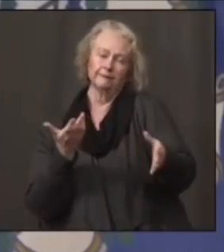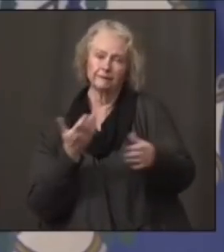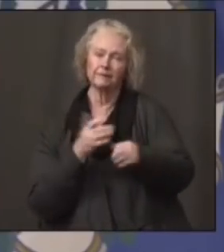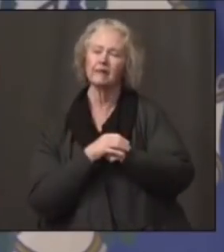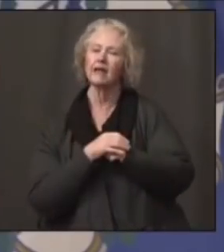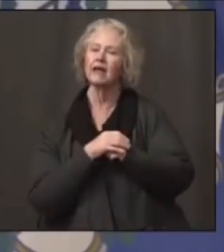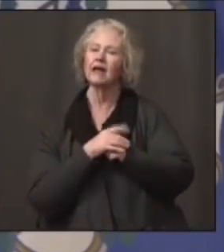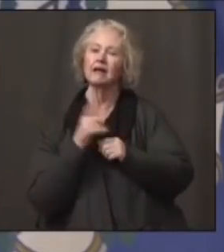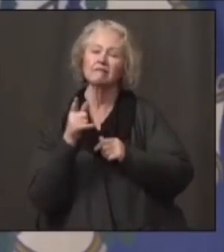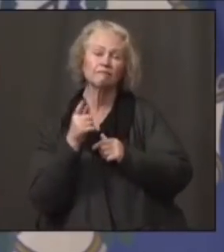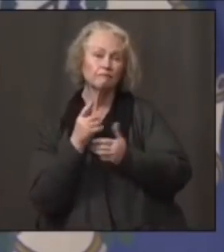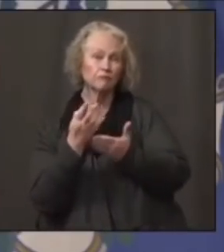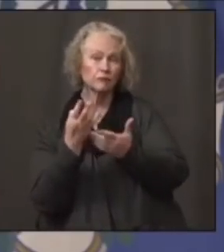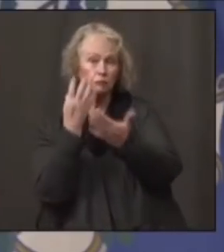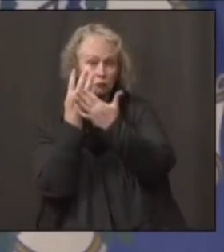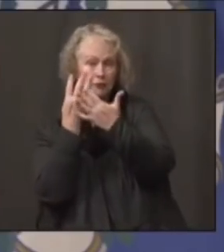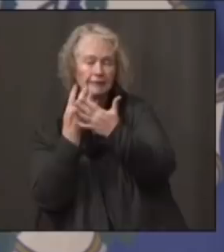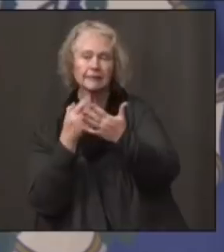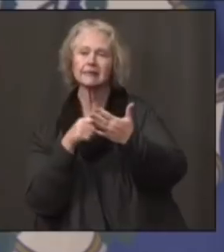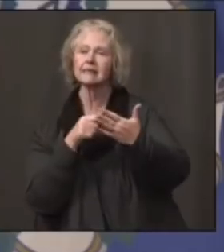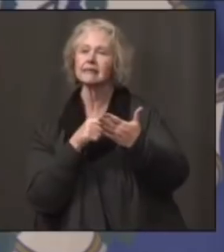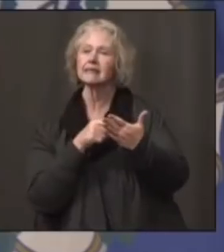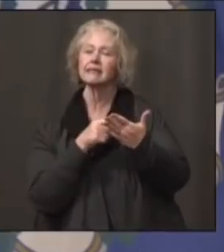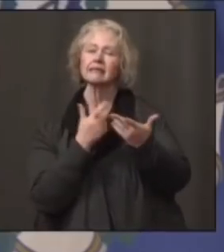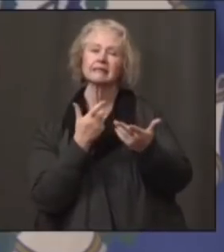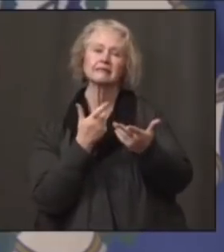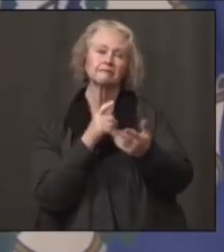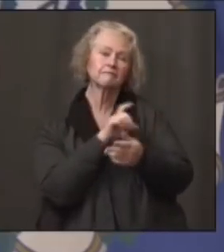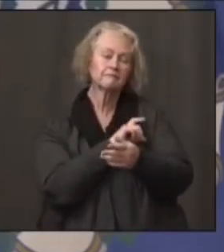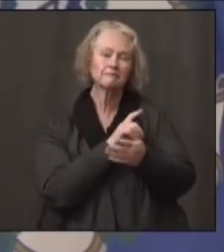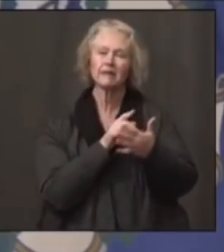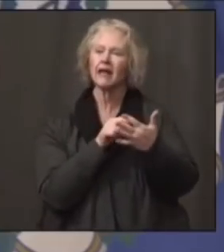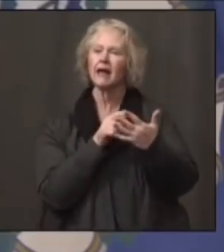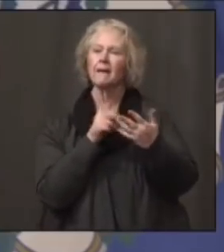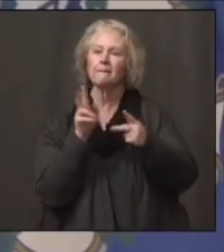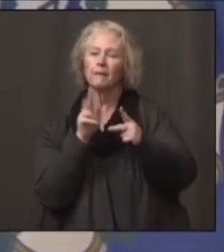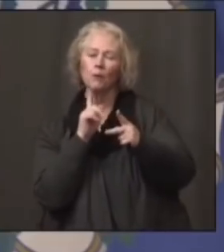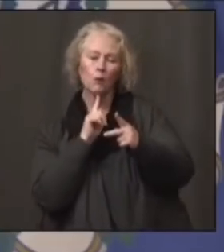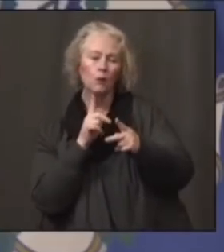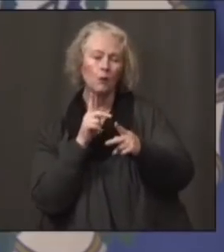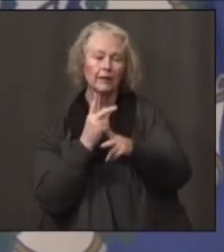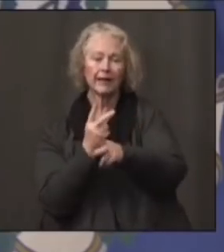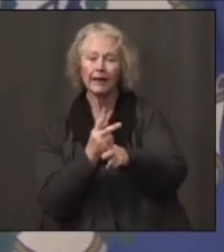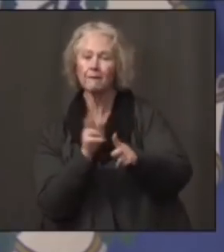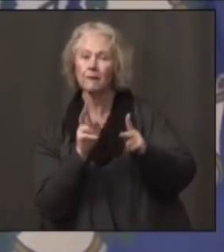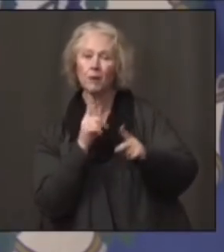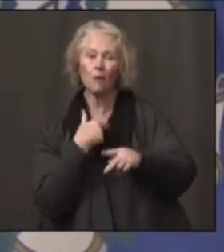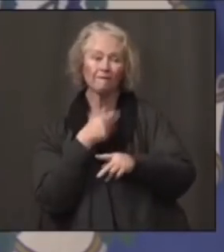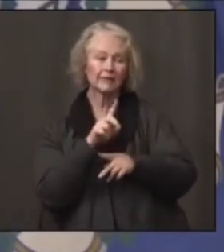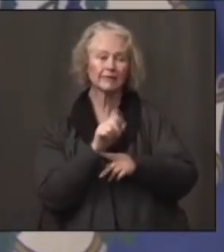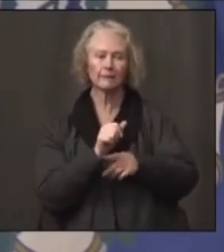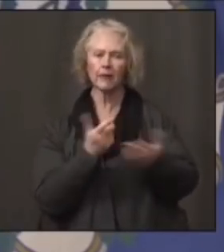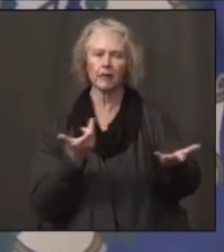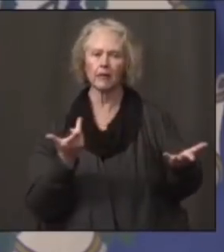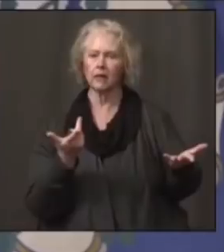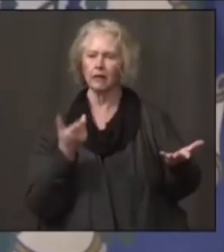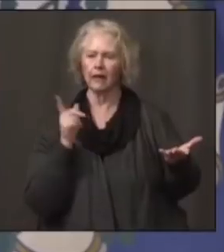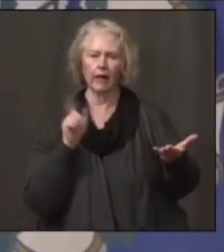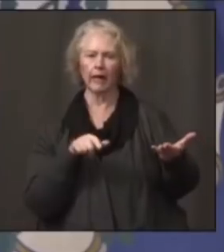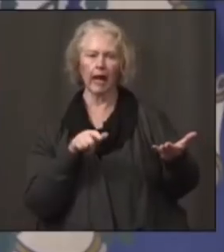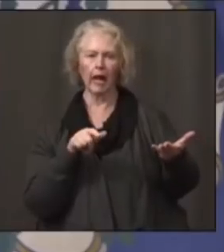of Corrections, corrections officers, people taking care of folks with disabilities. Some of these things can't be done